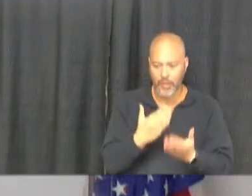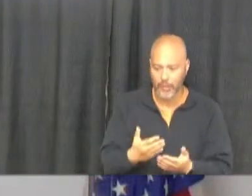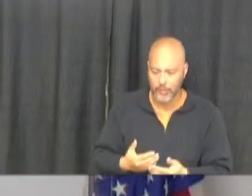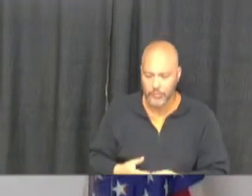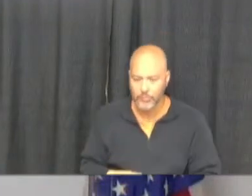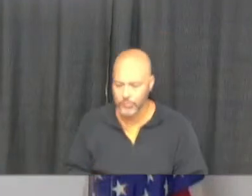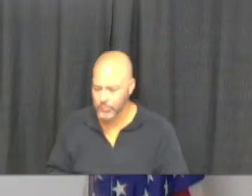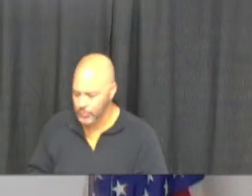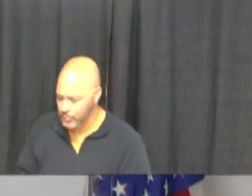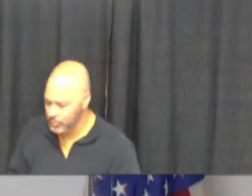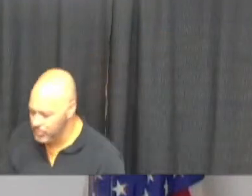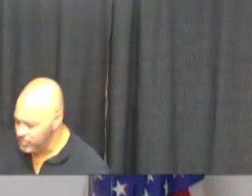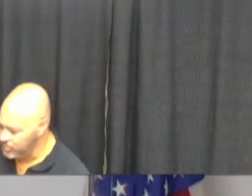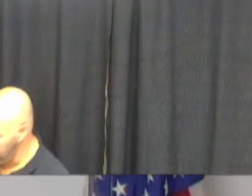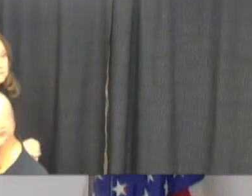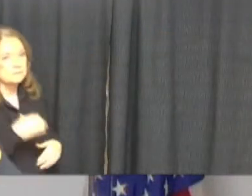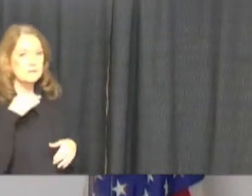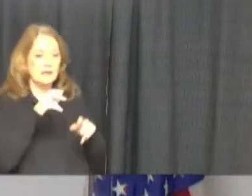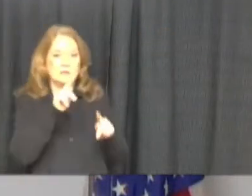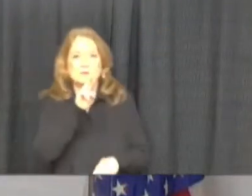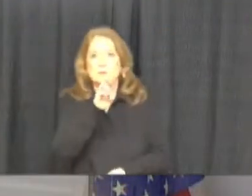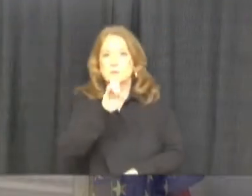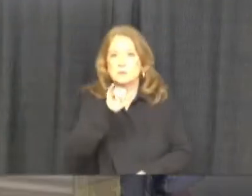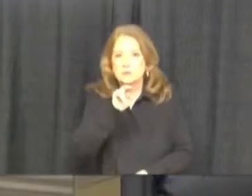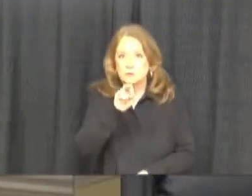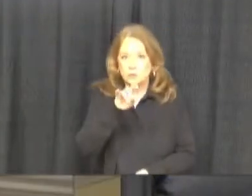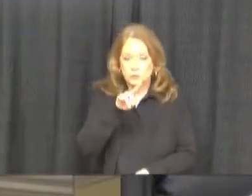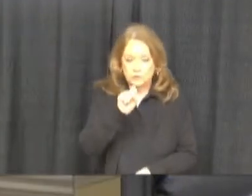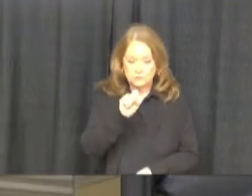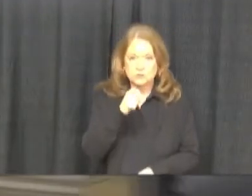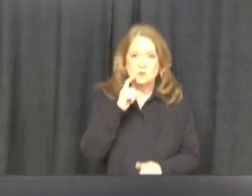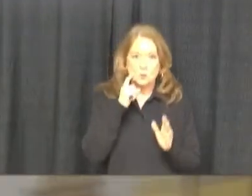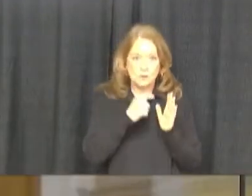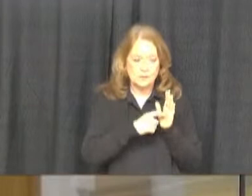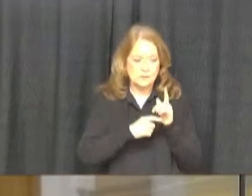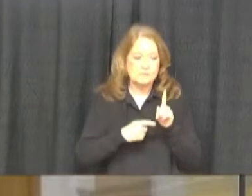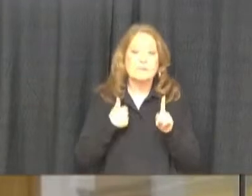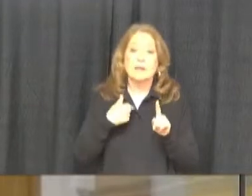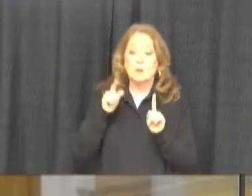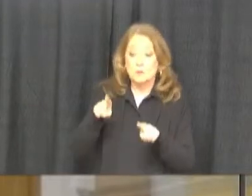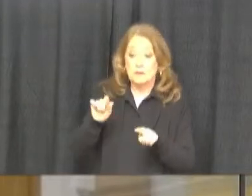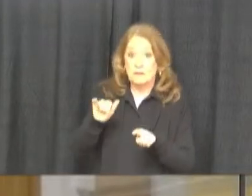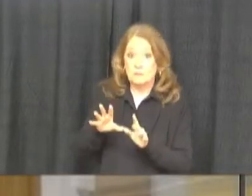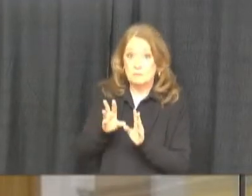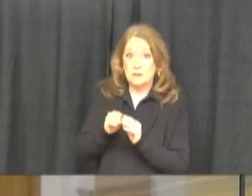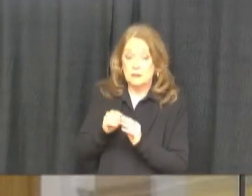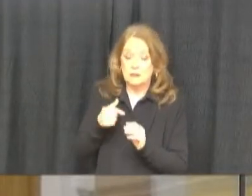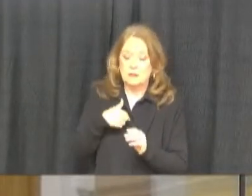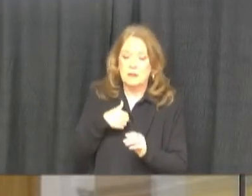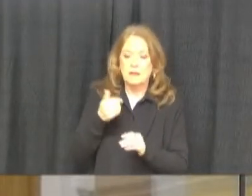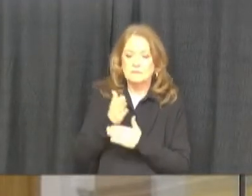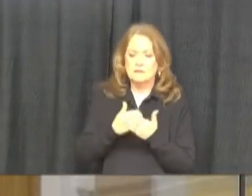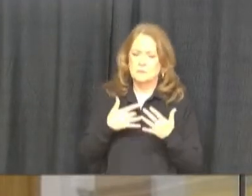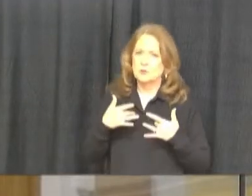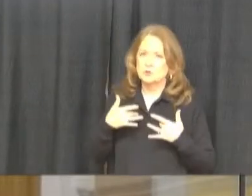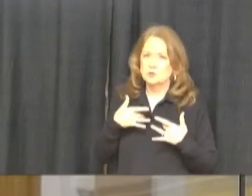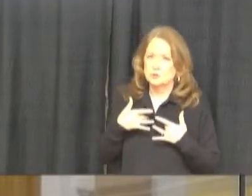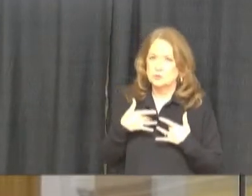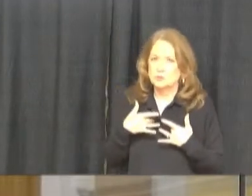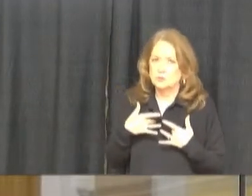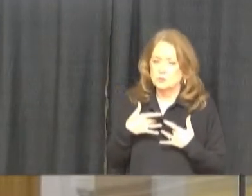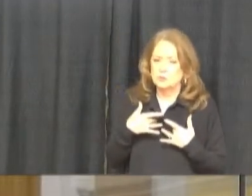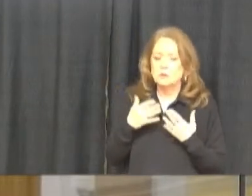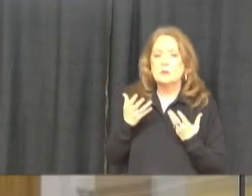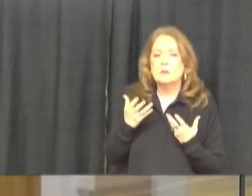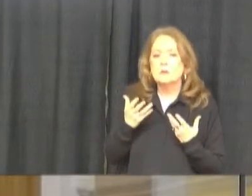Tindall. Councilperson Reynolds, you're recognized. Yes, I attended the meeting, and I have some concerns of how